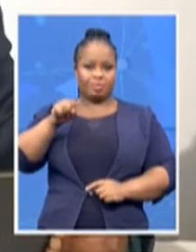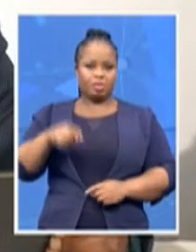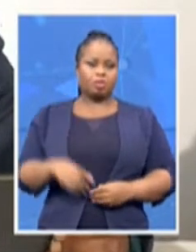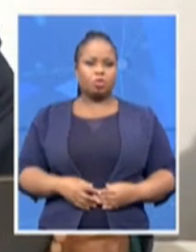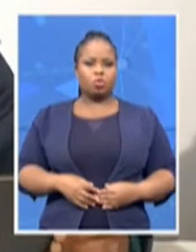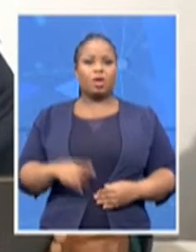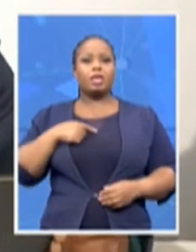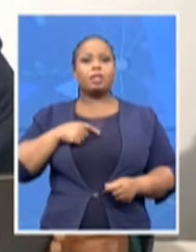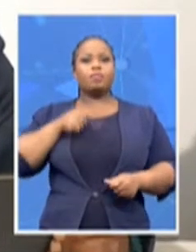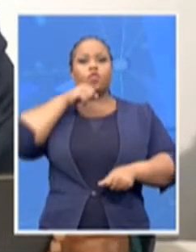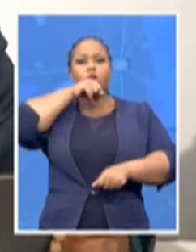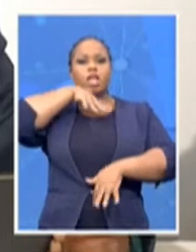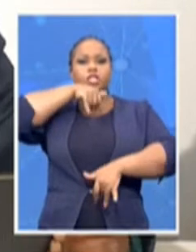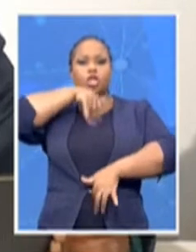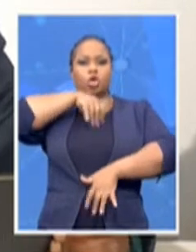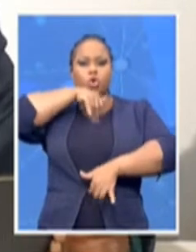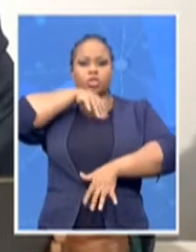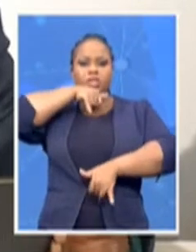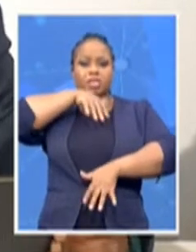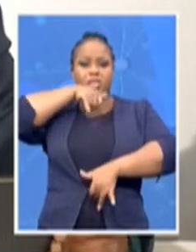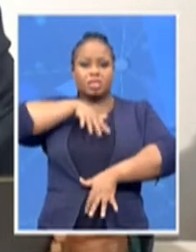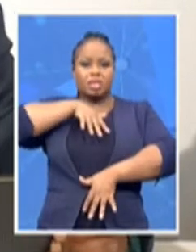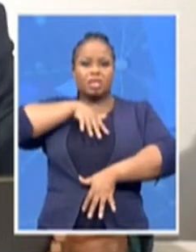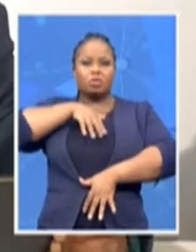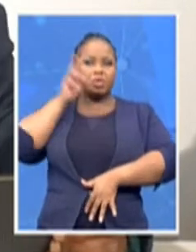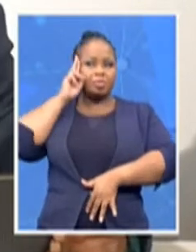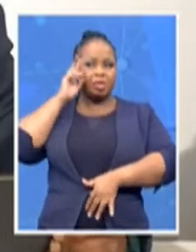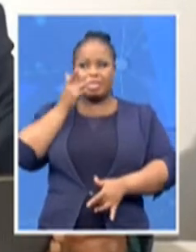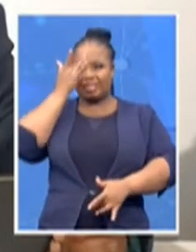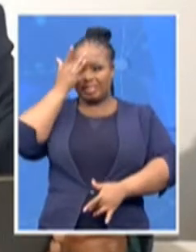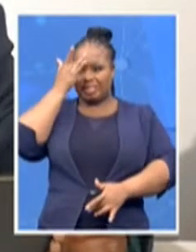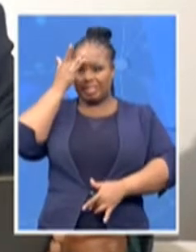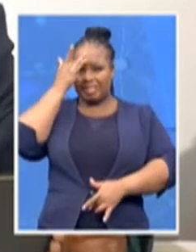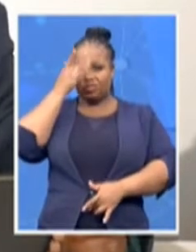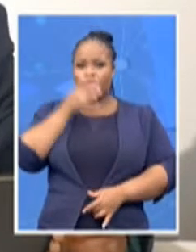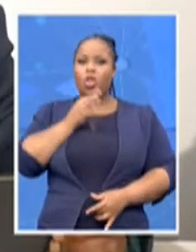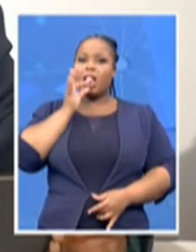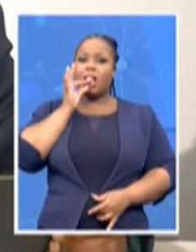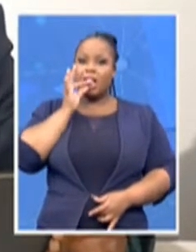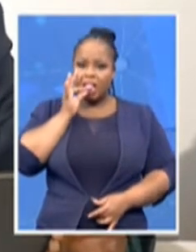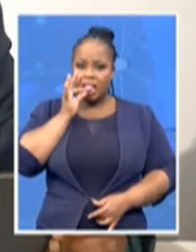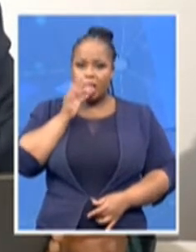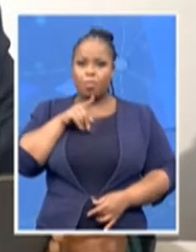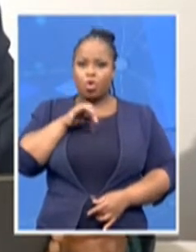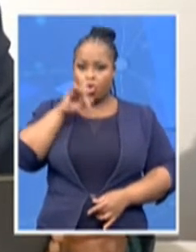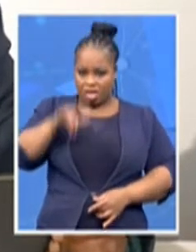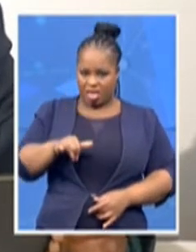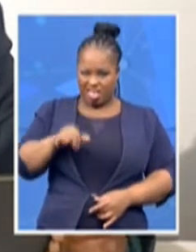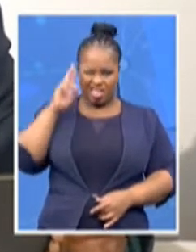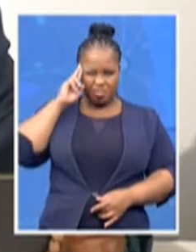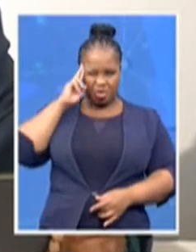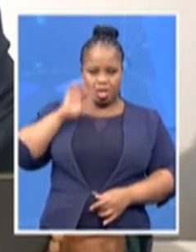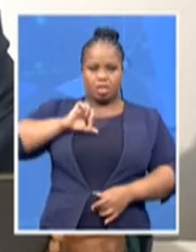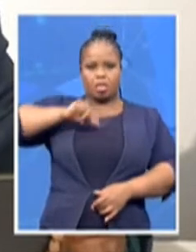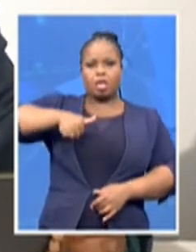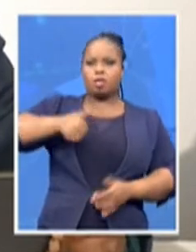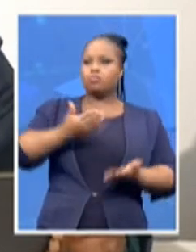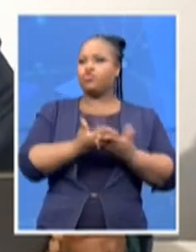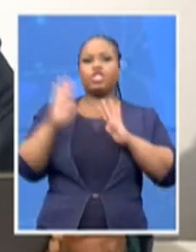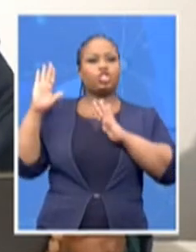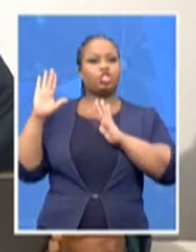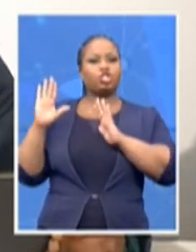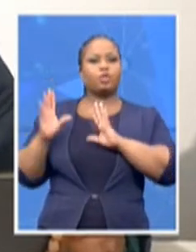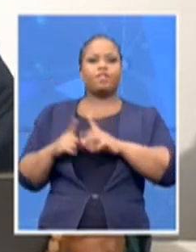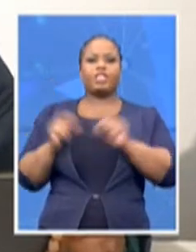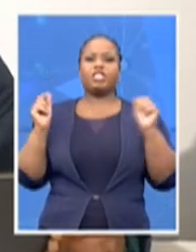the Polony disease. I mean, it came, it was dealt with, it's gone. Some time ago, I think when